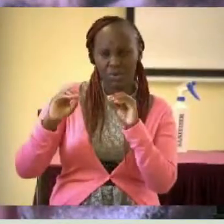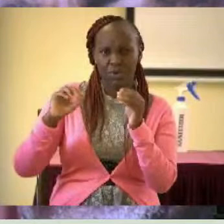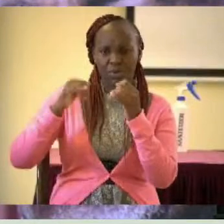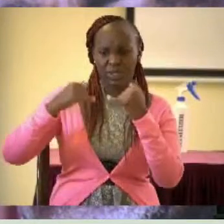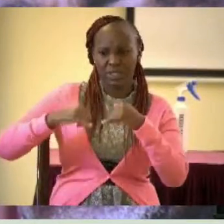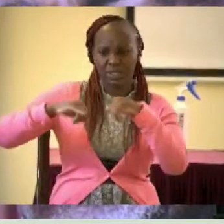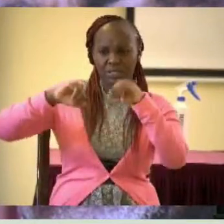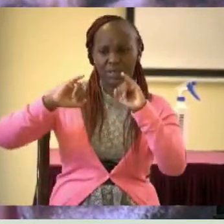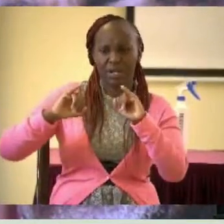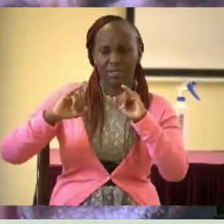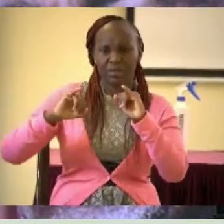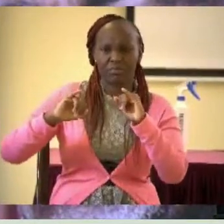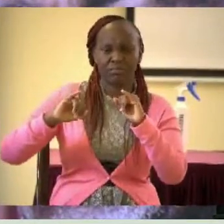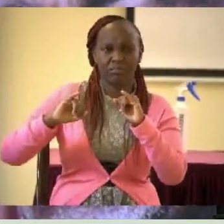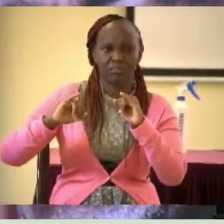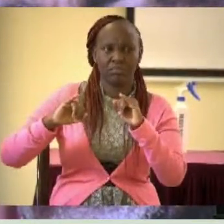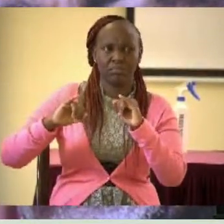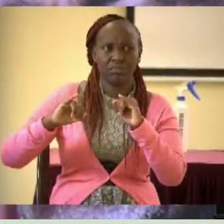compromise,